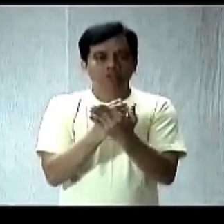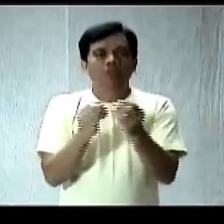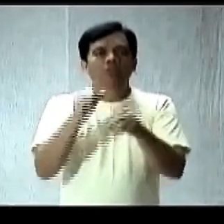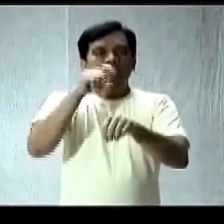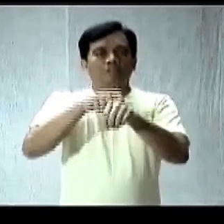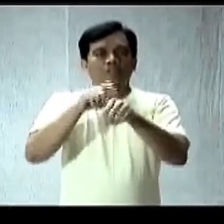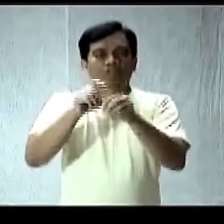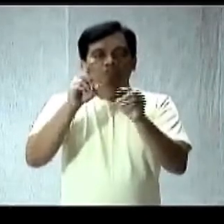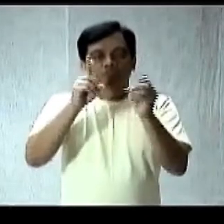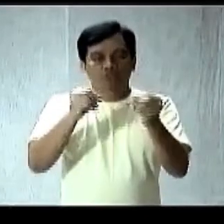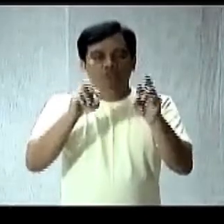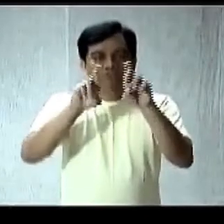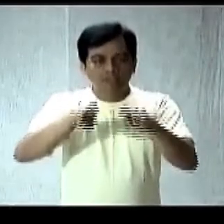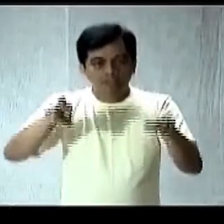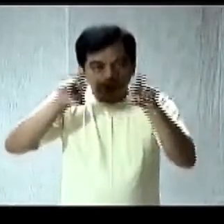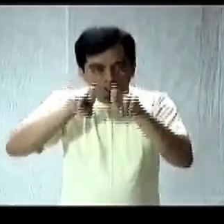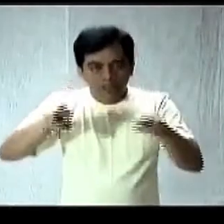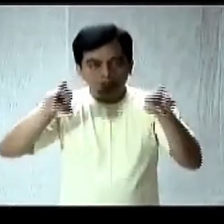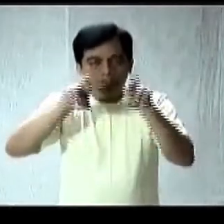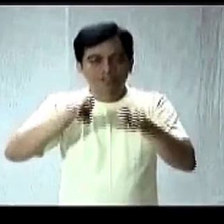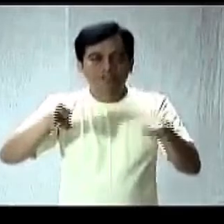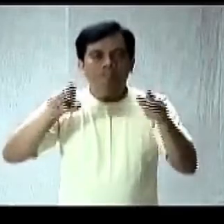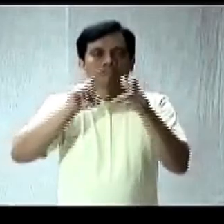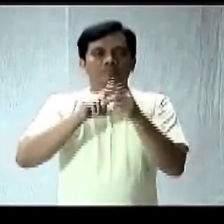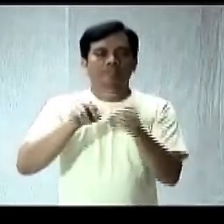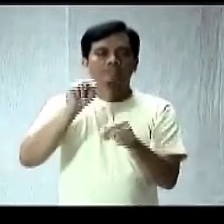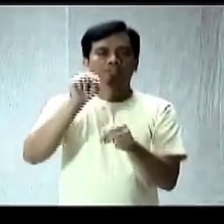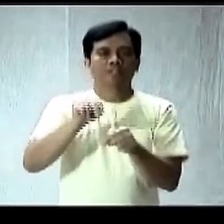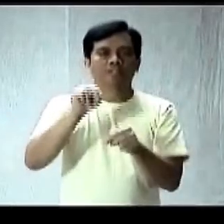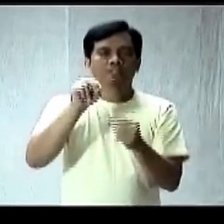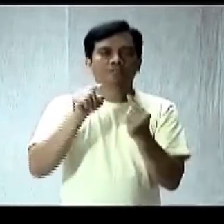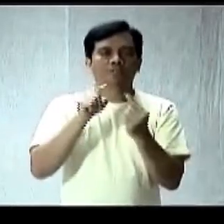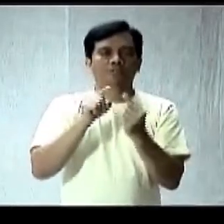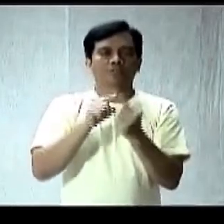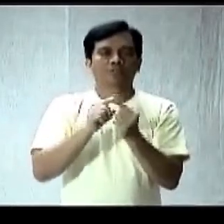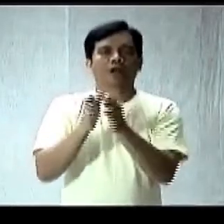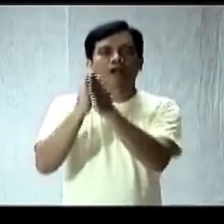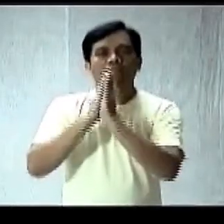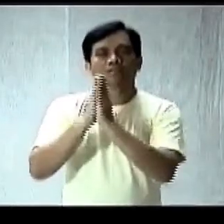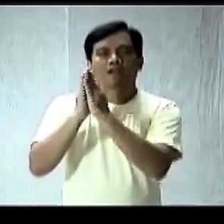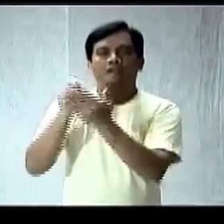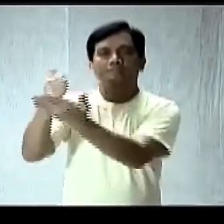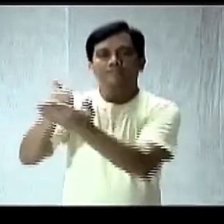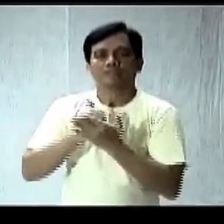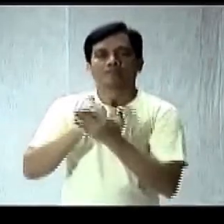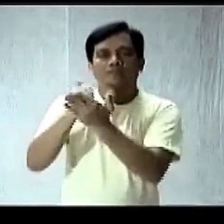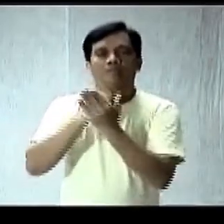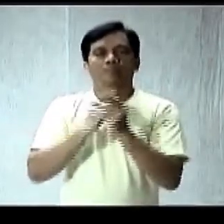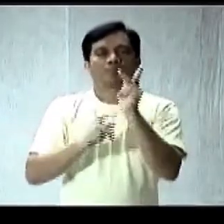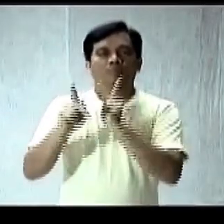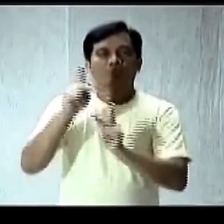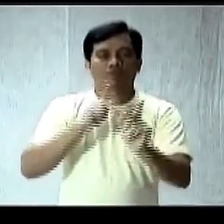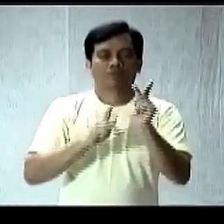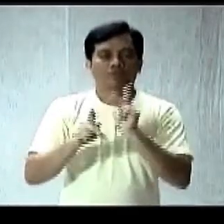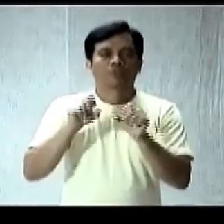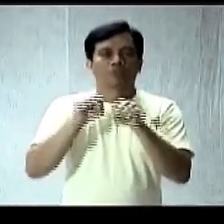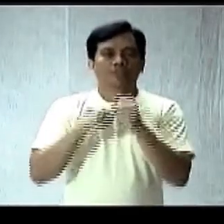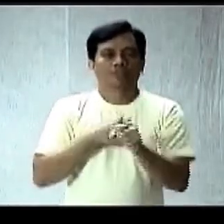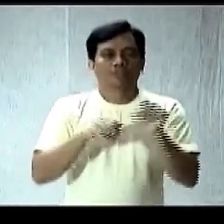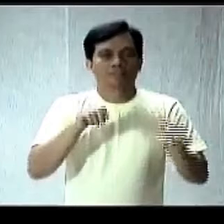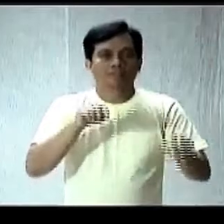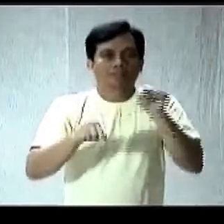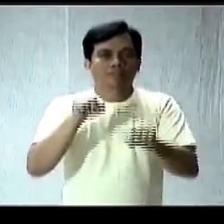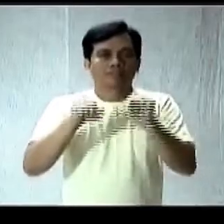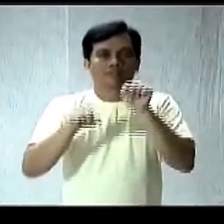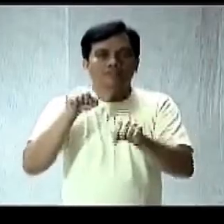most of the time research, and I need to ask the assistance of someone in order for me